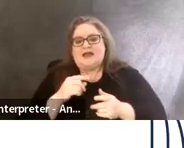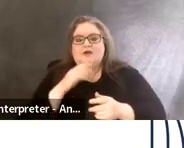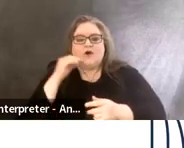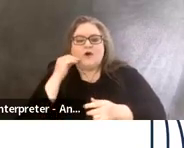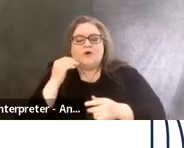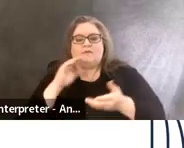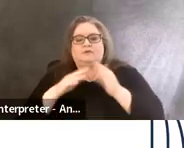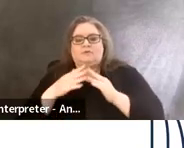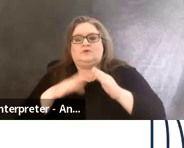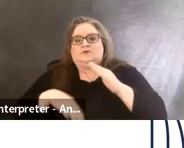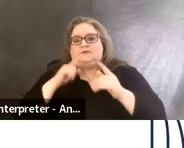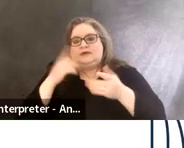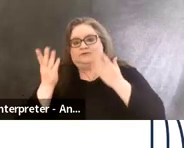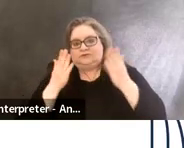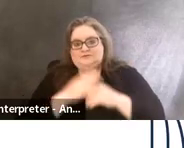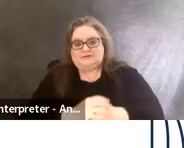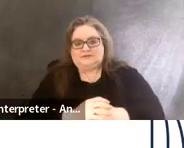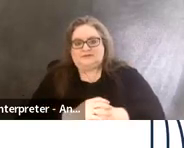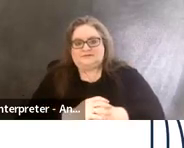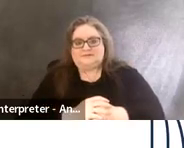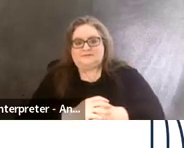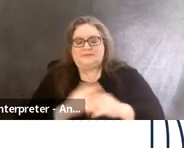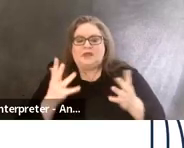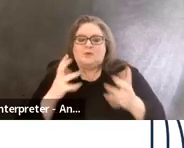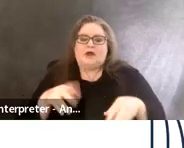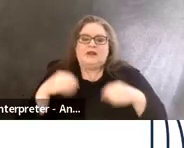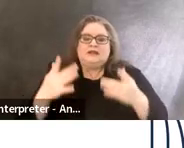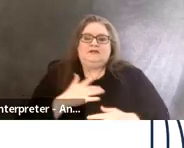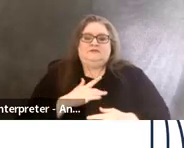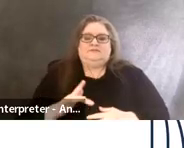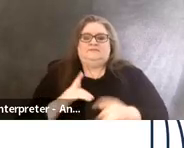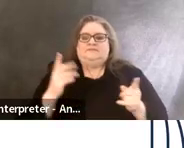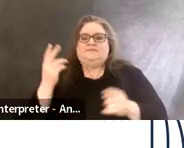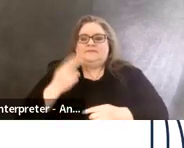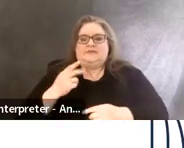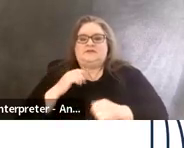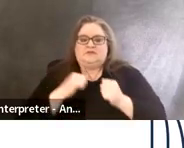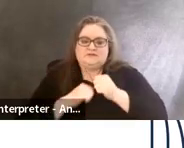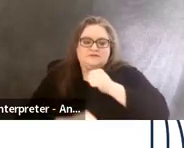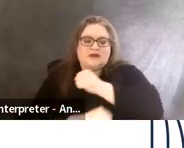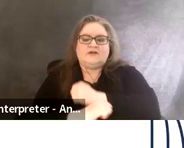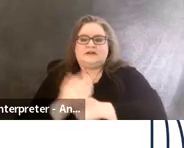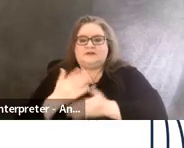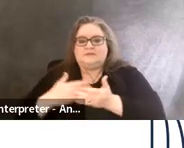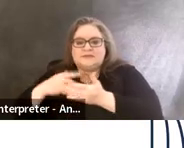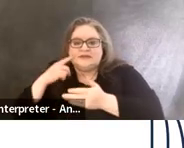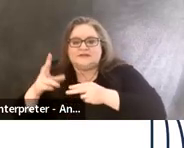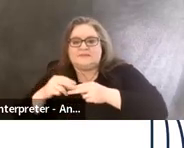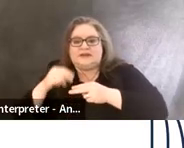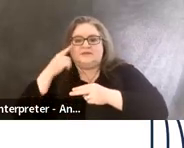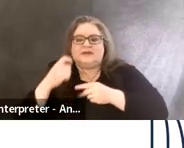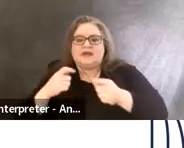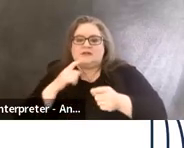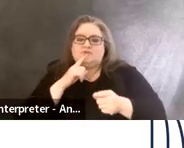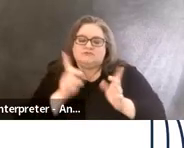community-based services. I want to give you a sense of the history and foundational pieces of Medicaid because it's really